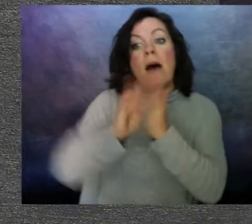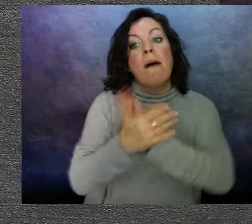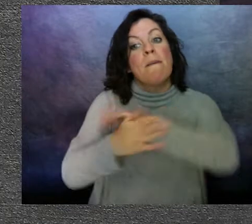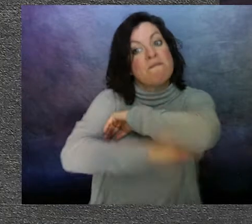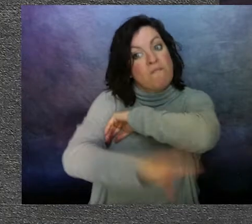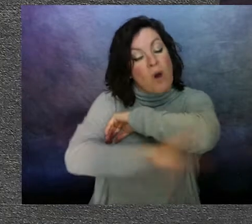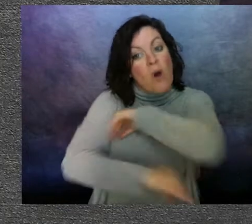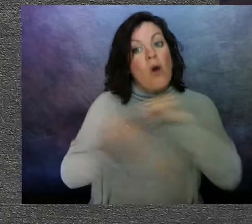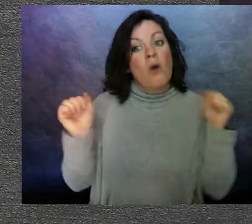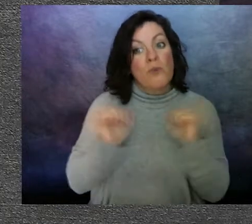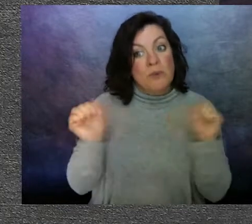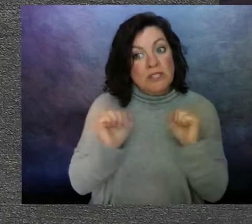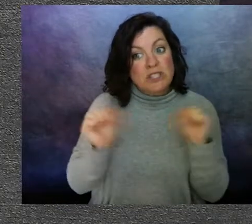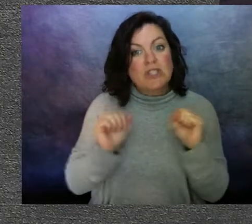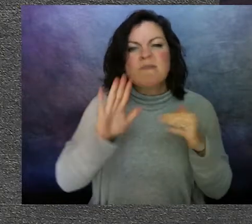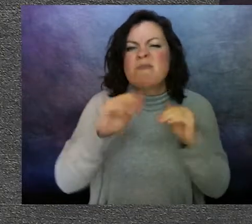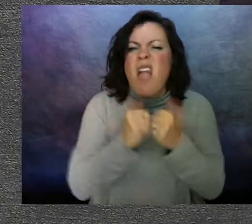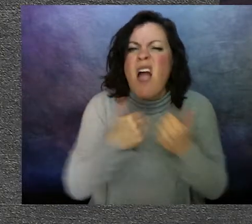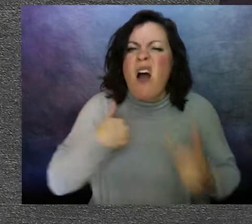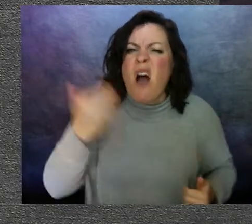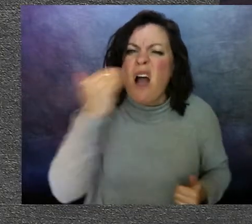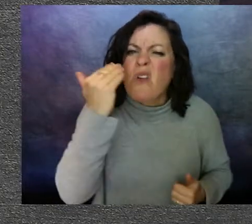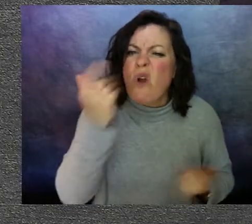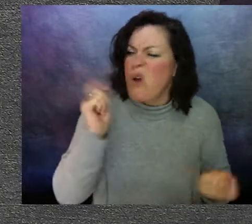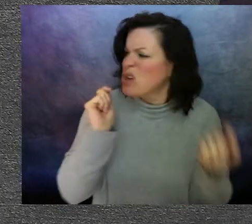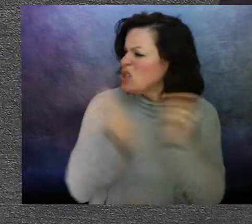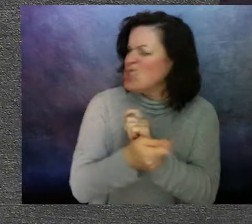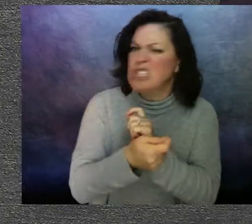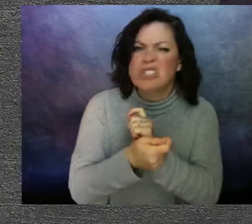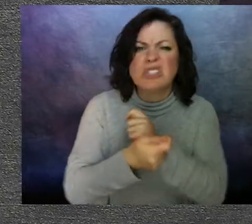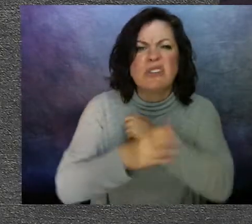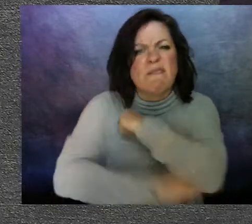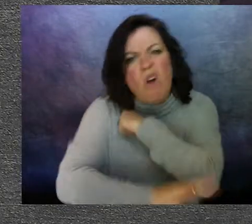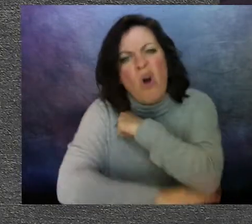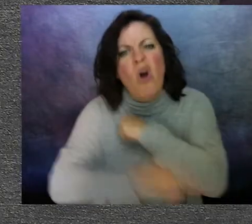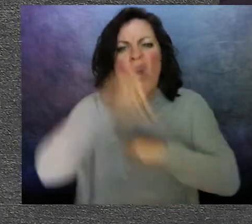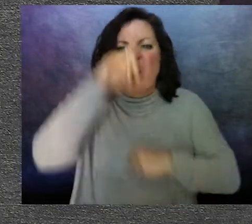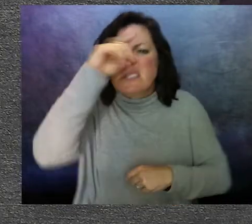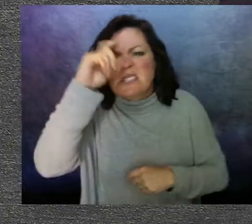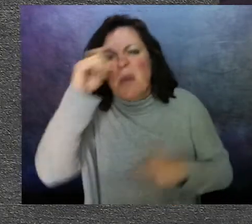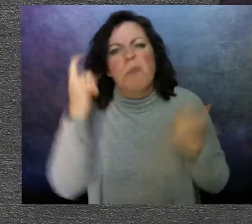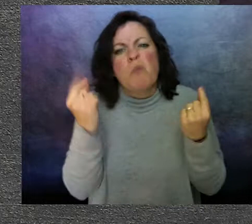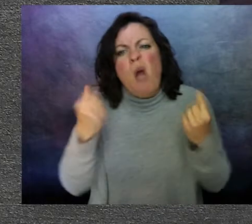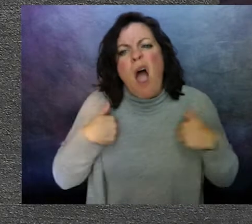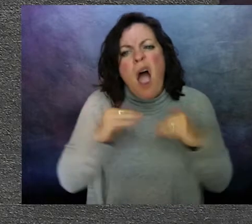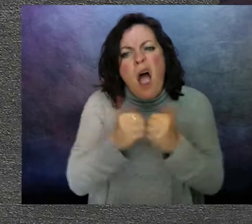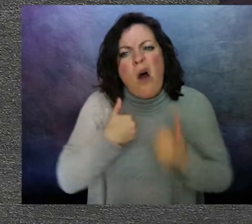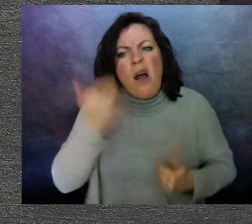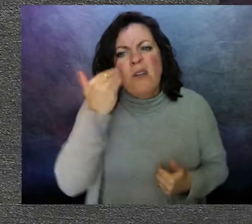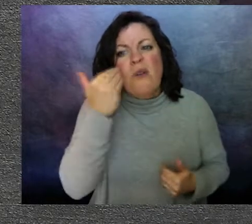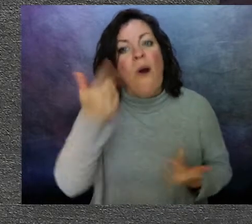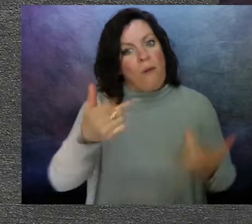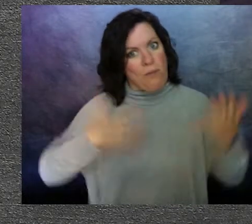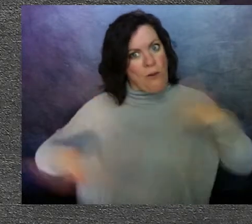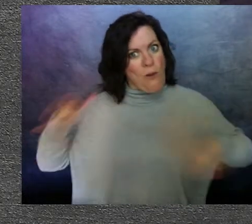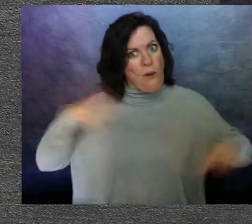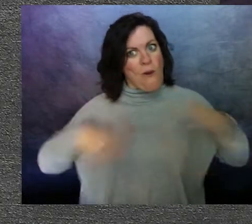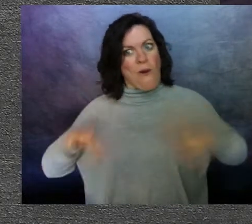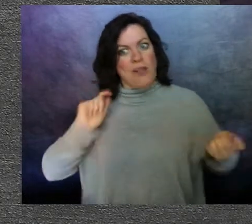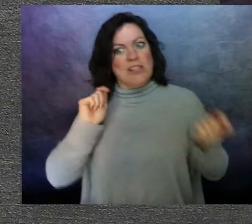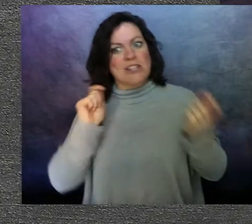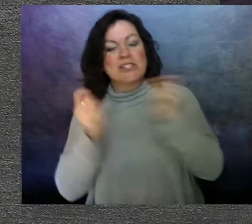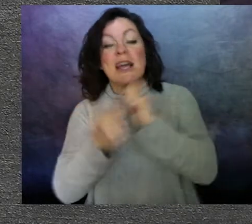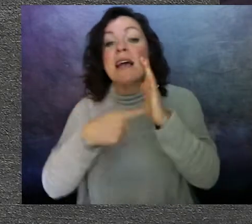changing. One of them is to look how people are dressed. For example, in the spring and summer, when people are warm, they tend to wear shorts